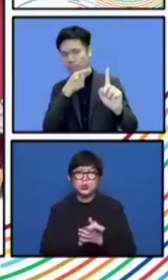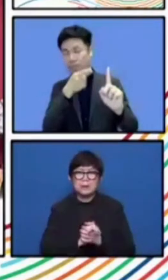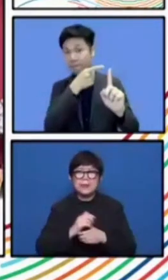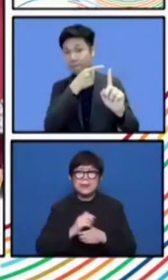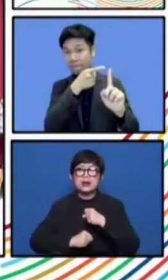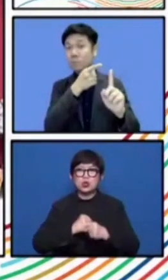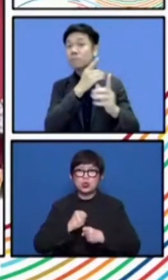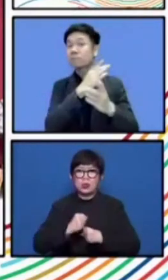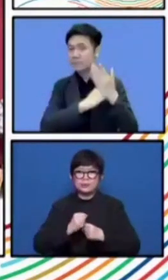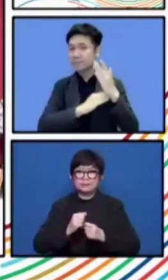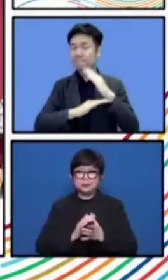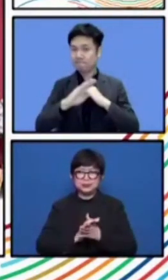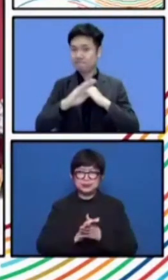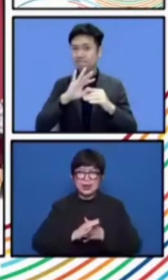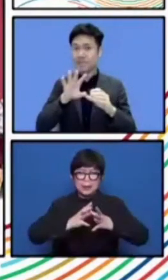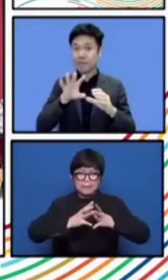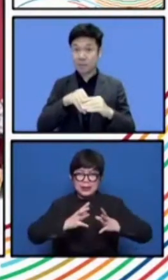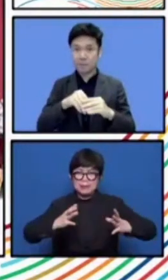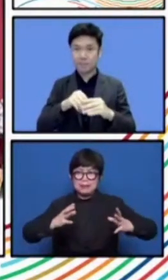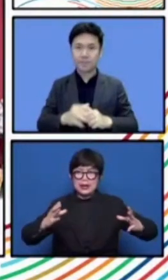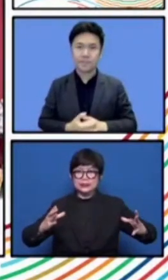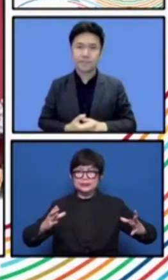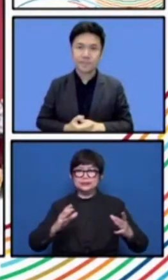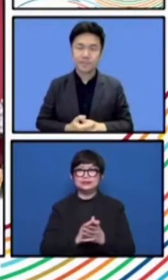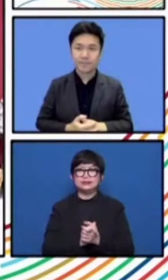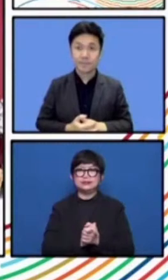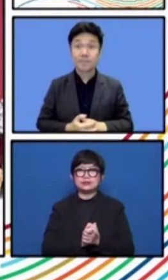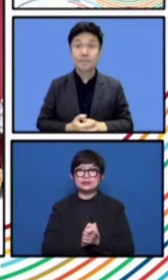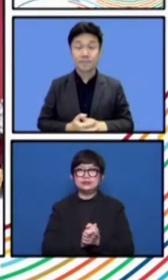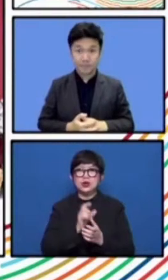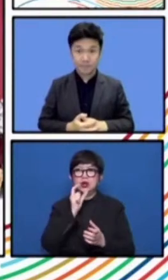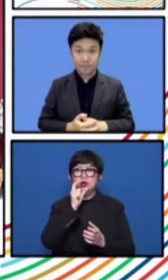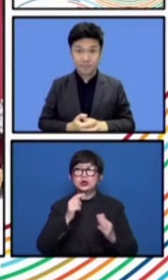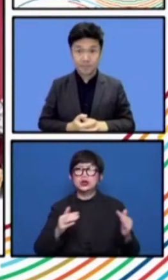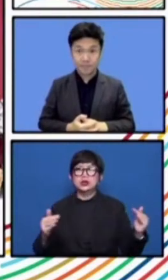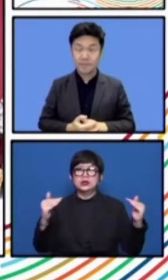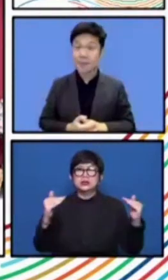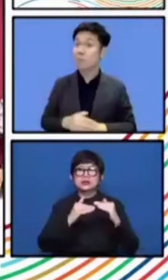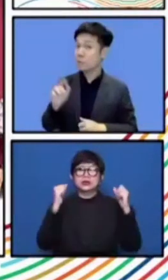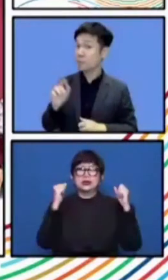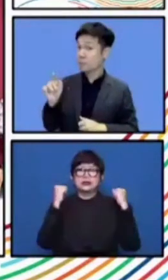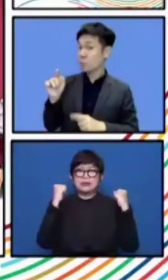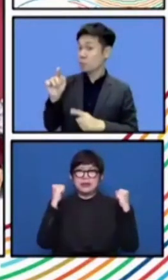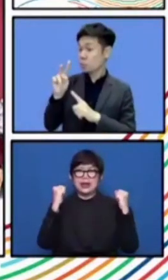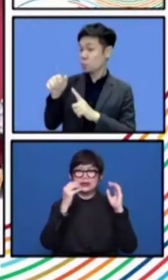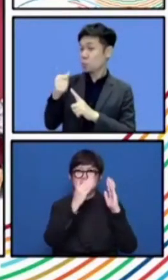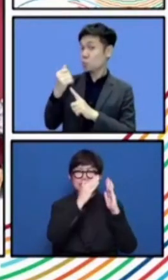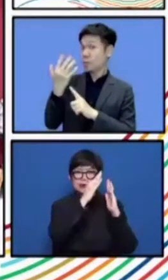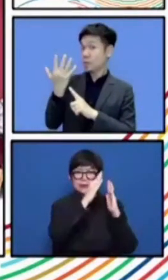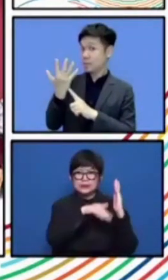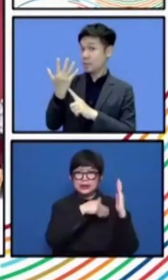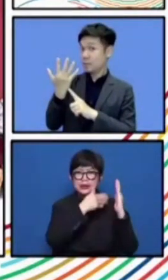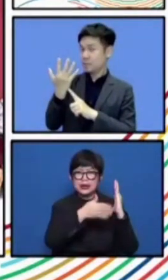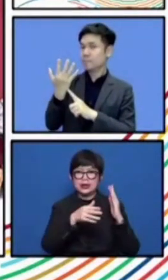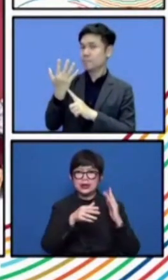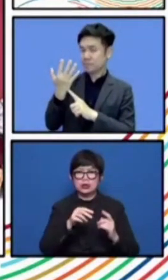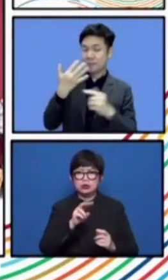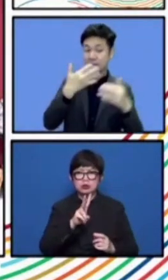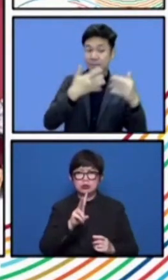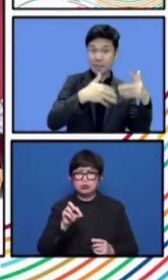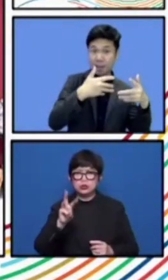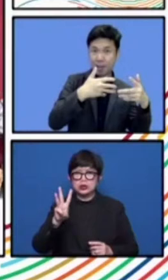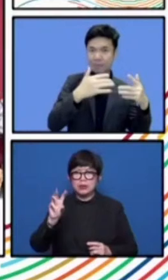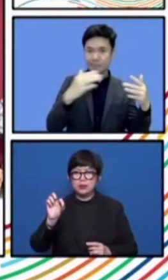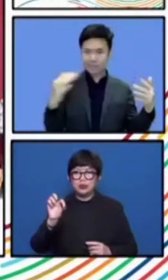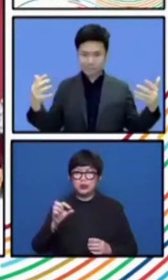development in harmony with the spirit and time frame of the 2030 agenda for sustainable development through this